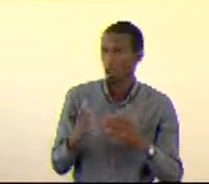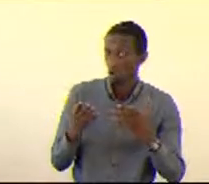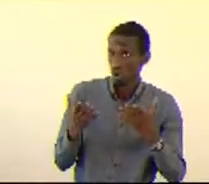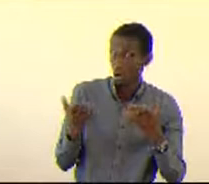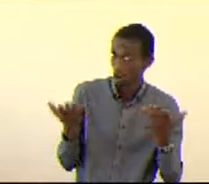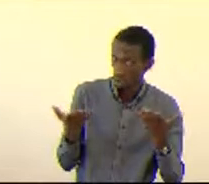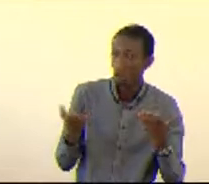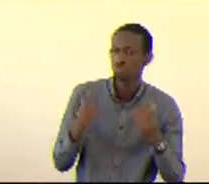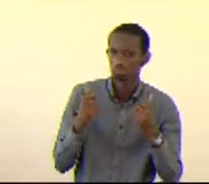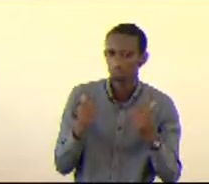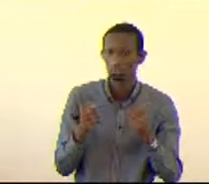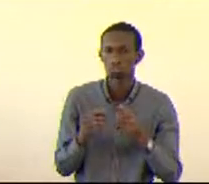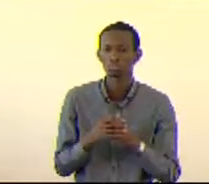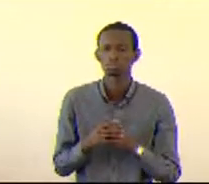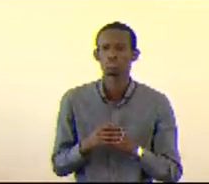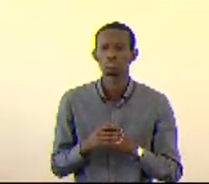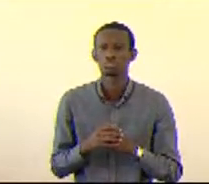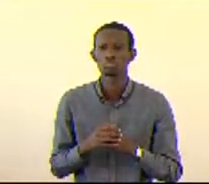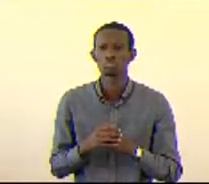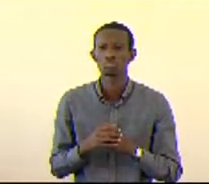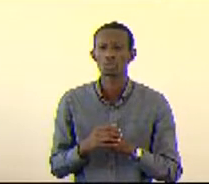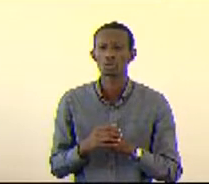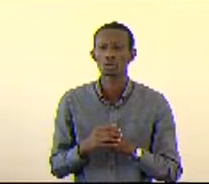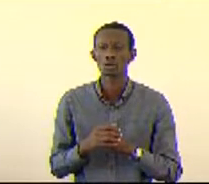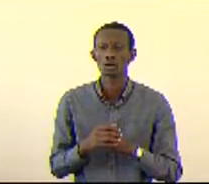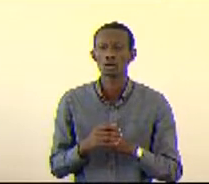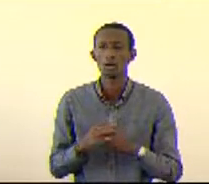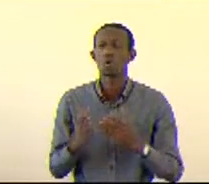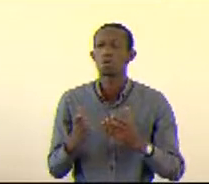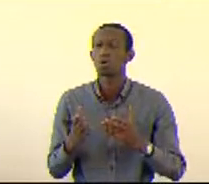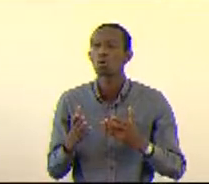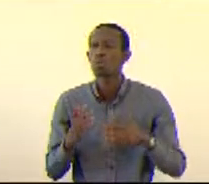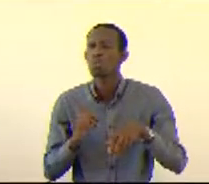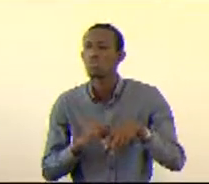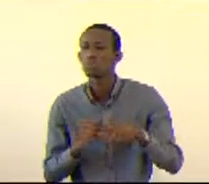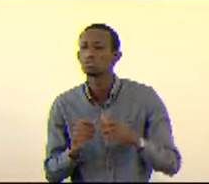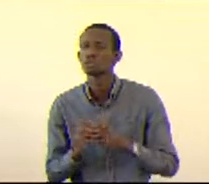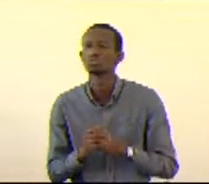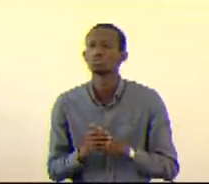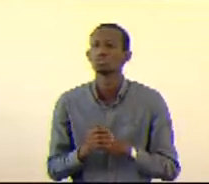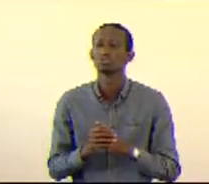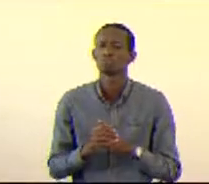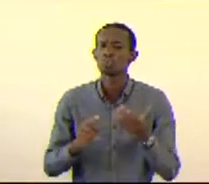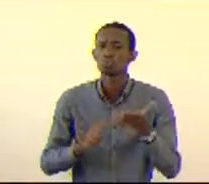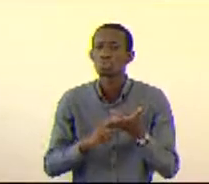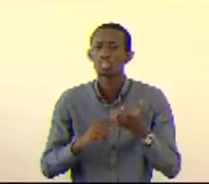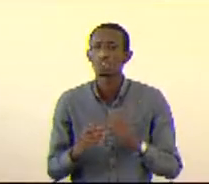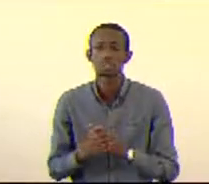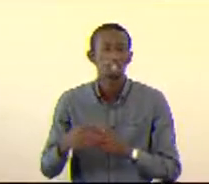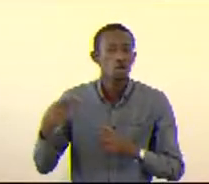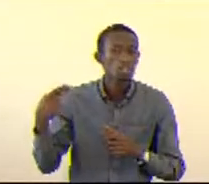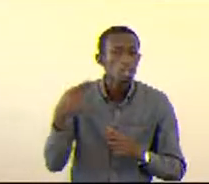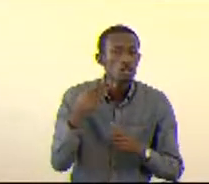we already know. We have been doing this before. So we should know where to apply the equation H equals ML or